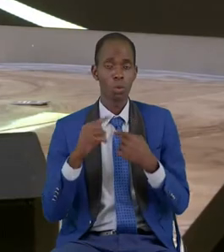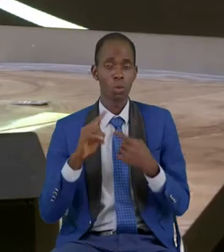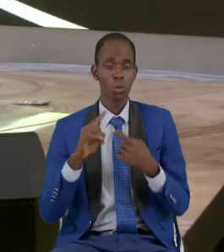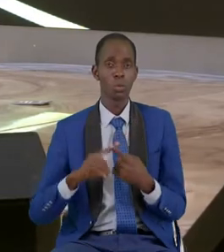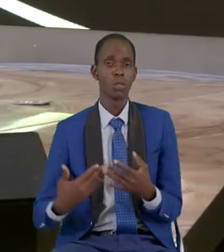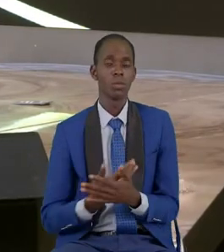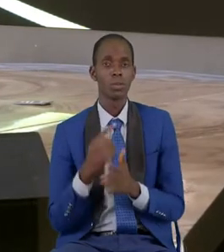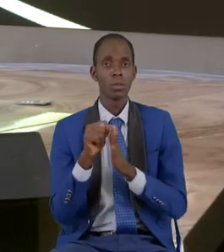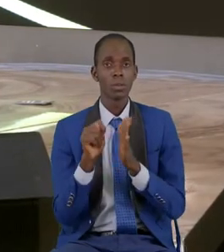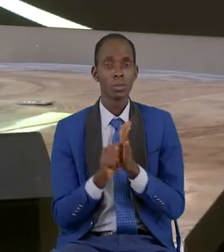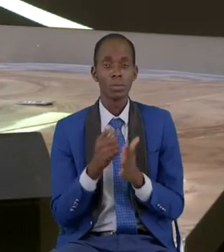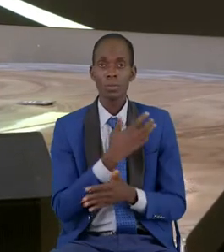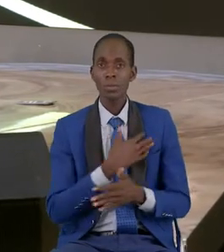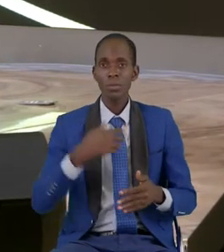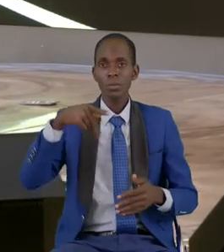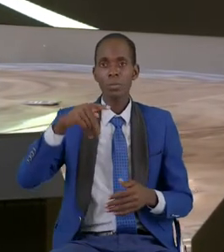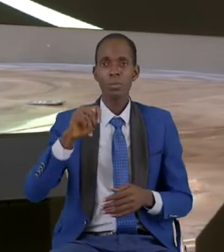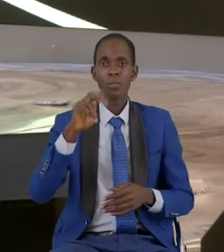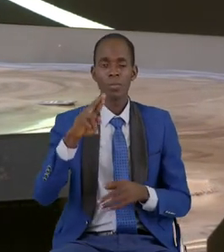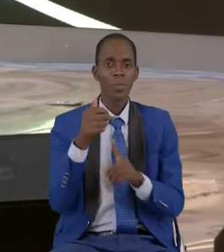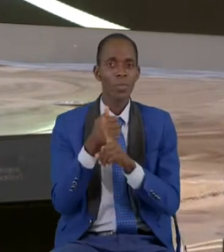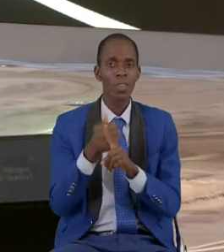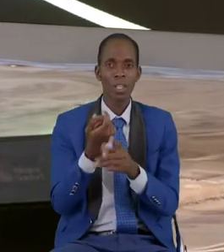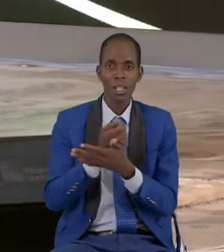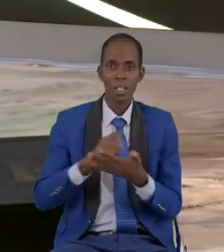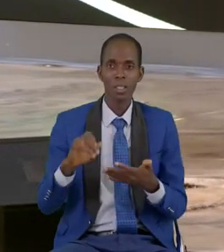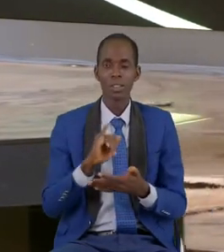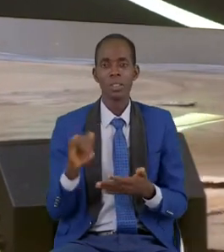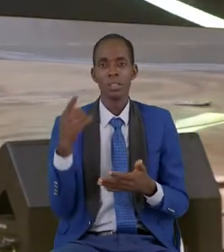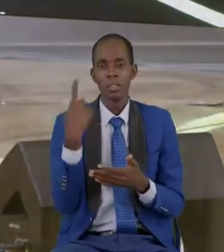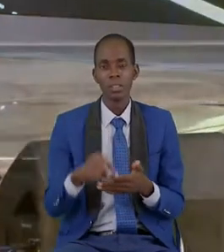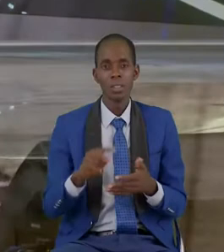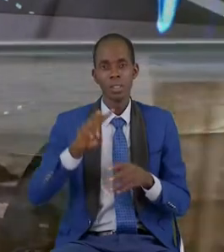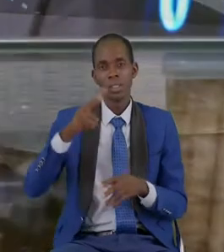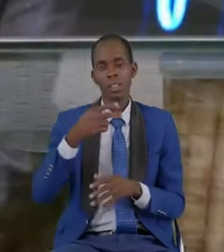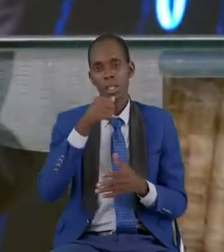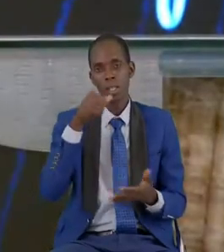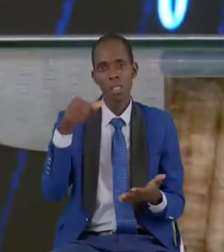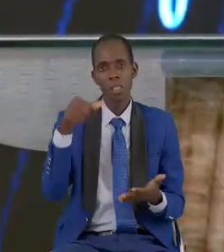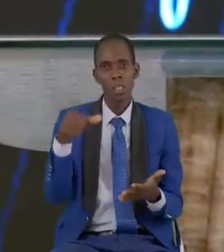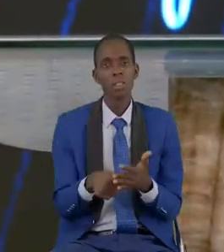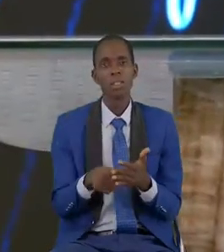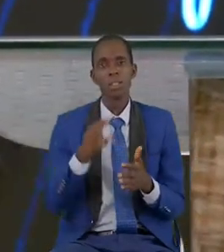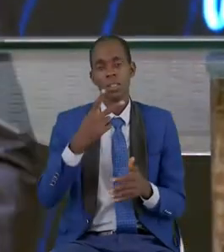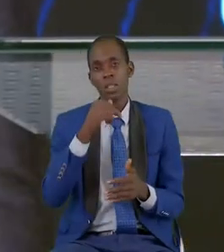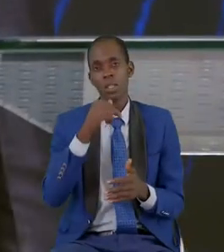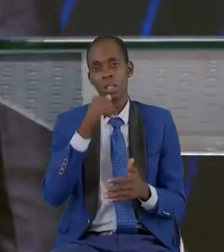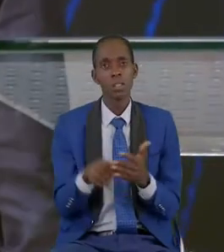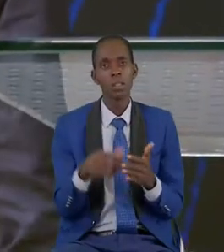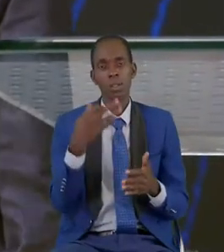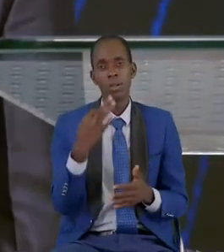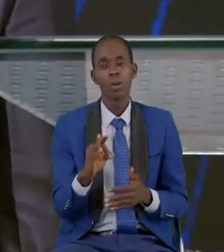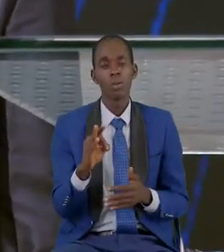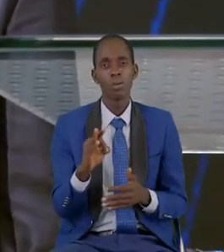Peter himself, writing his epistle, second epistle of Peter, chapter 2, he said,